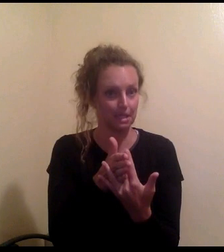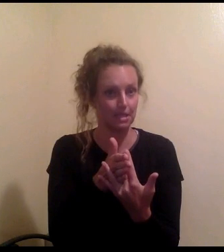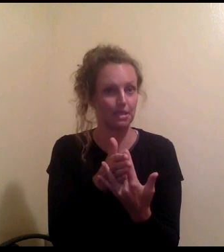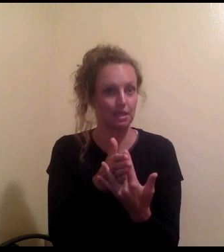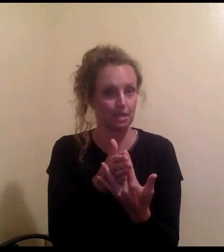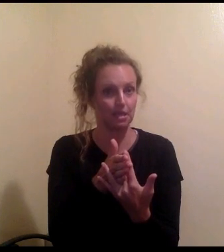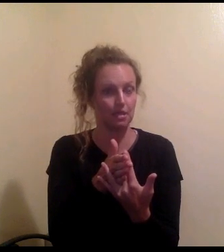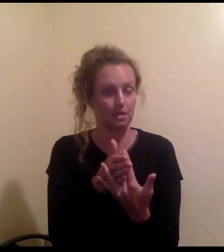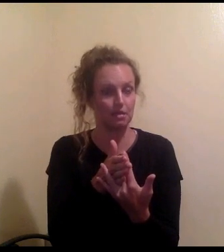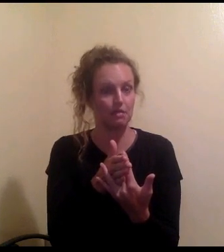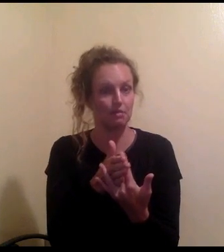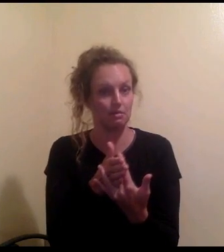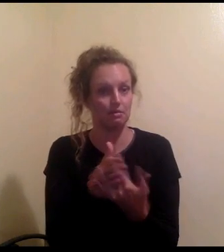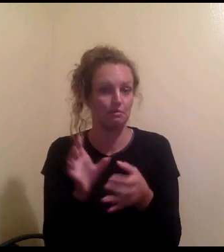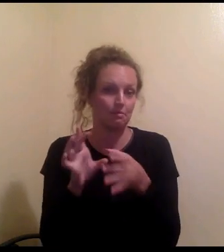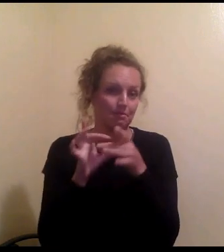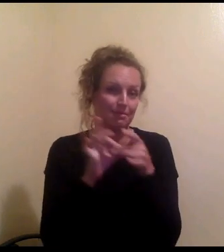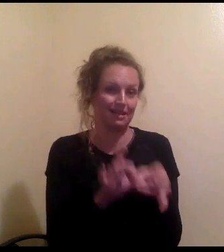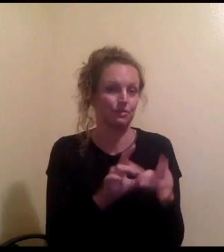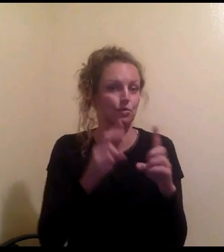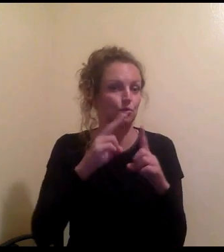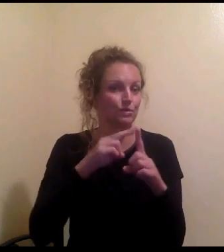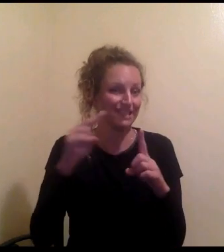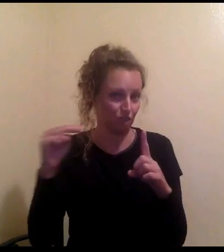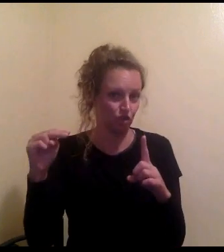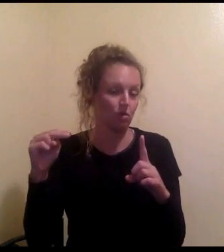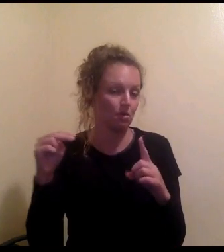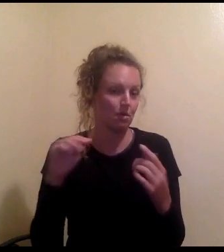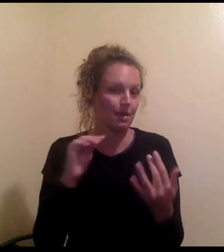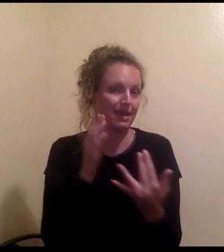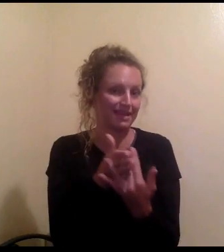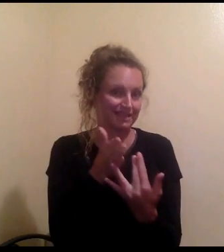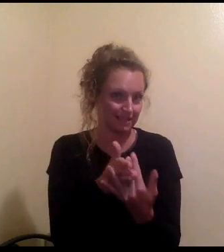to catch buses and coaches mainly, although